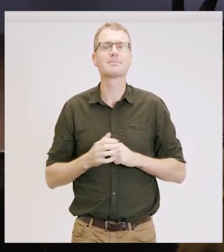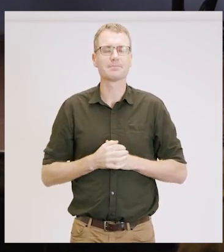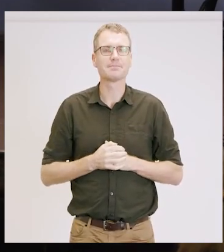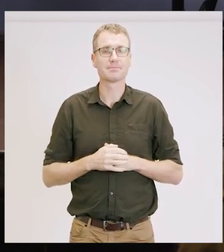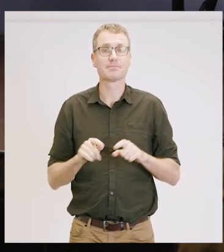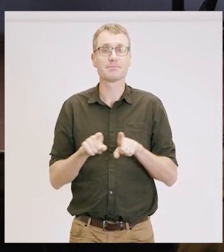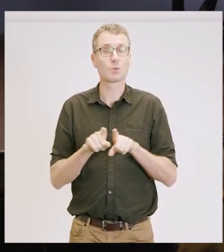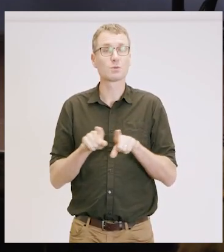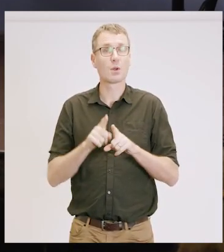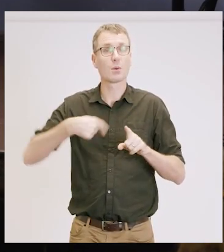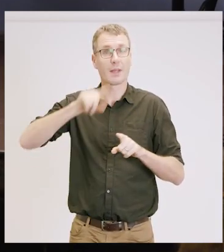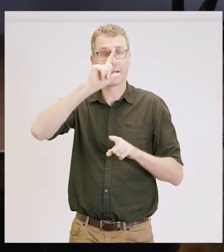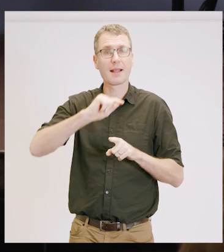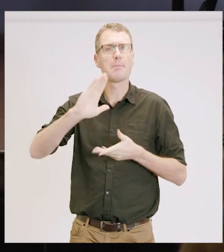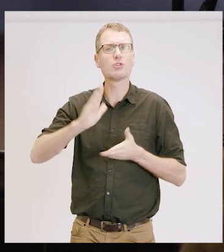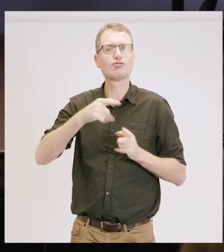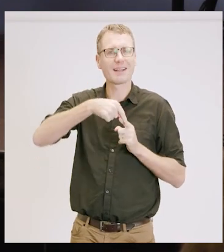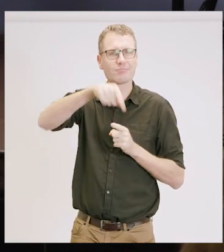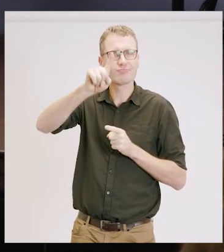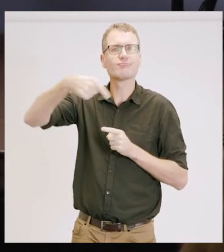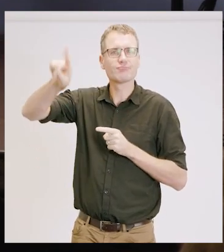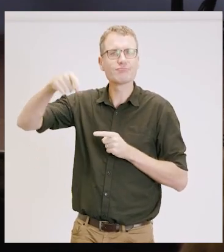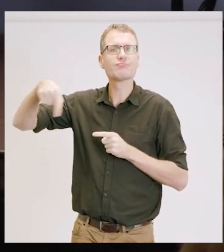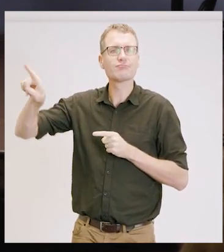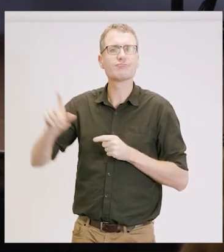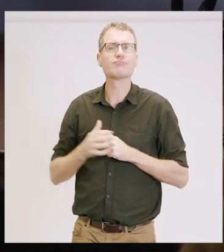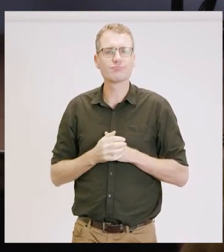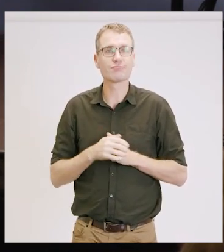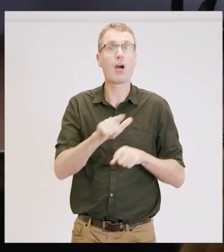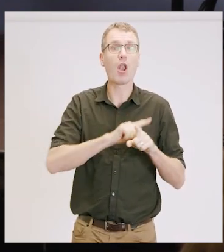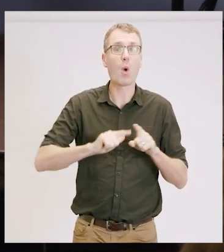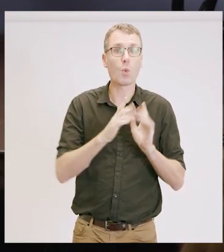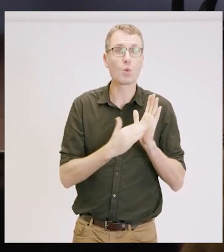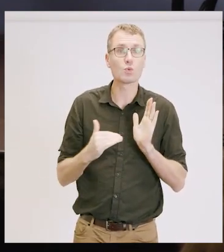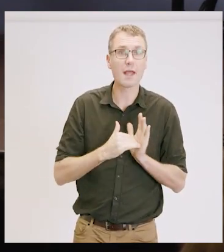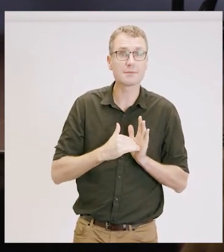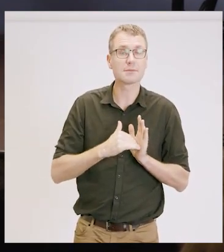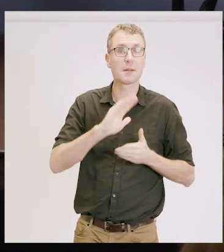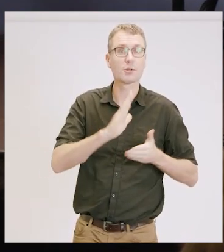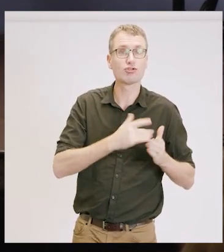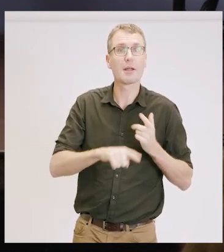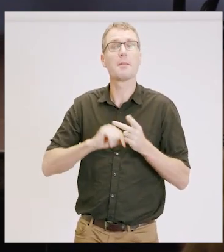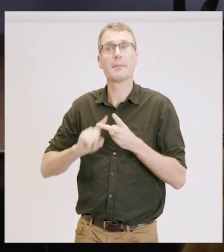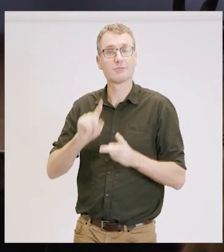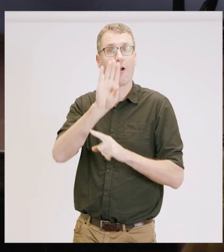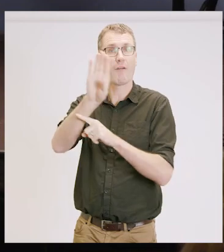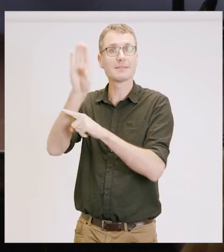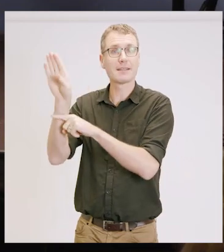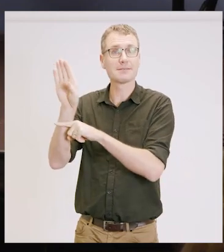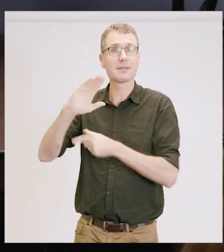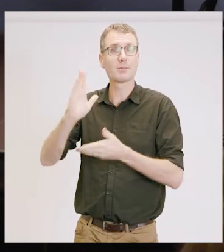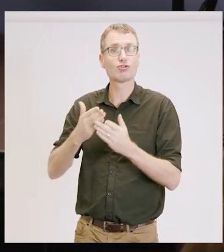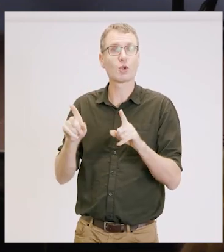out missionaries. We're doing an enormous amount of local mission and mission overseas as well. But it all comes